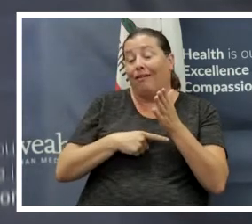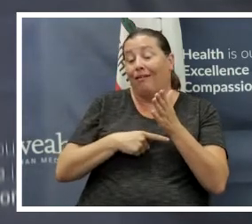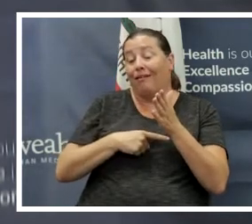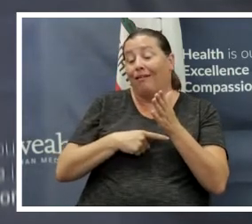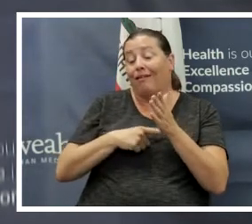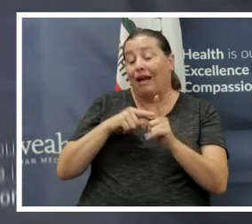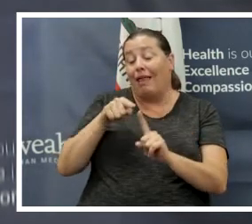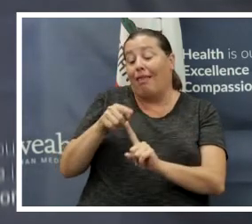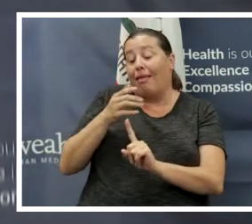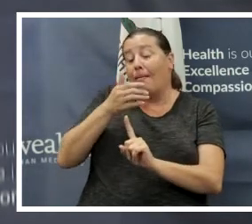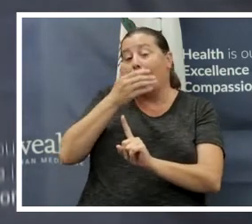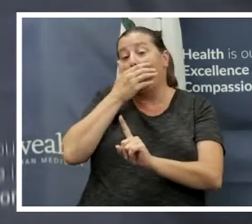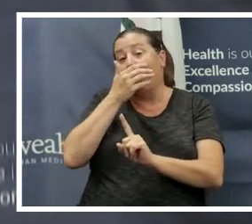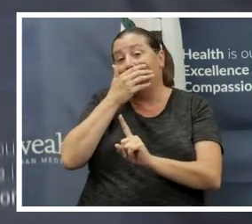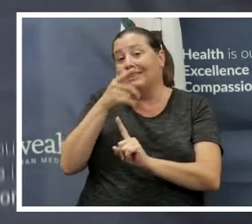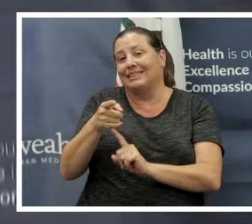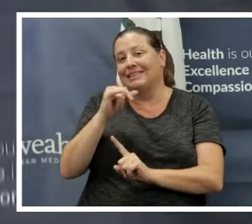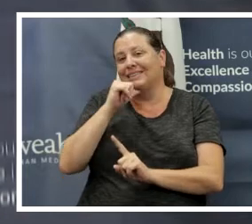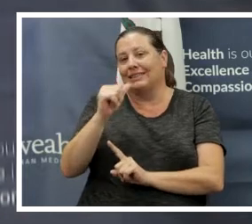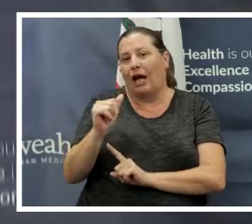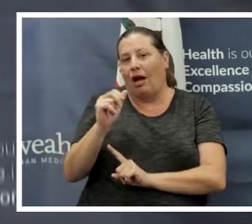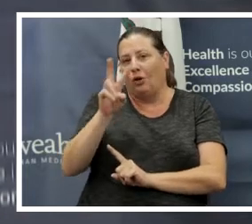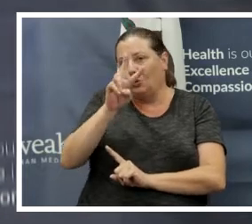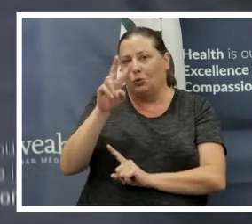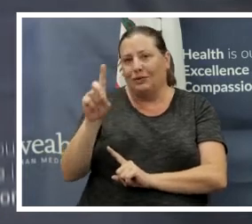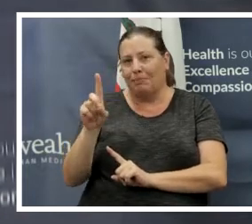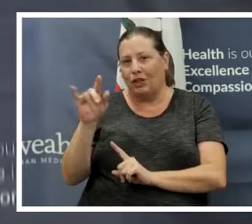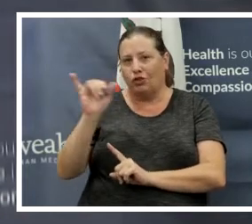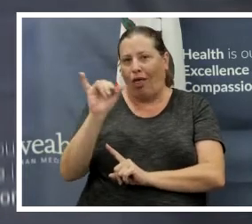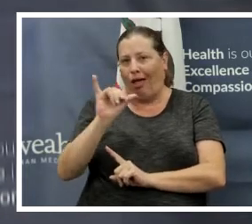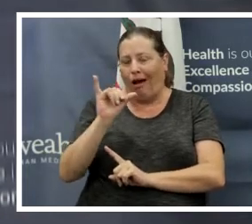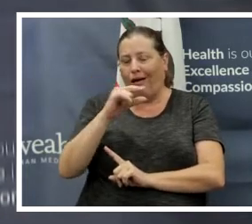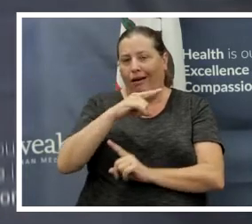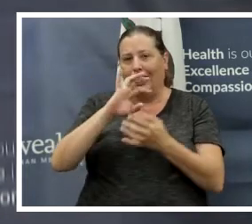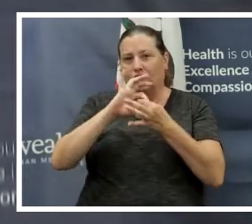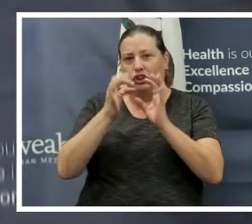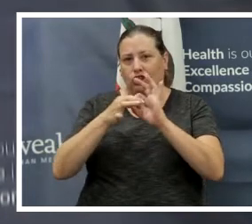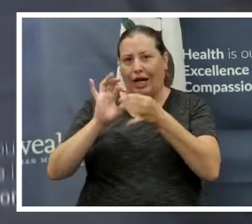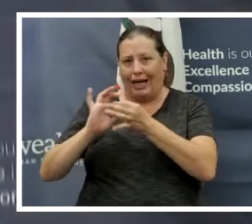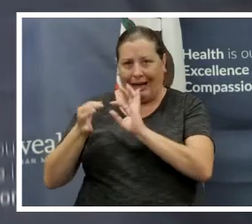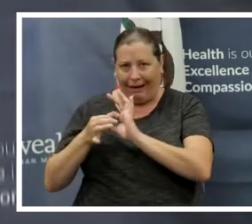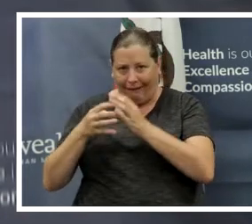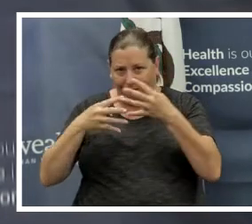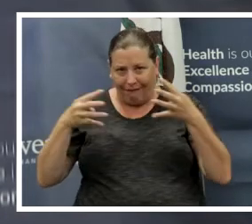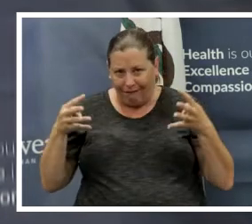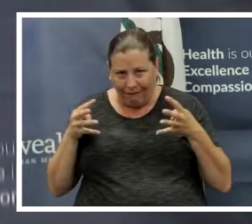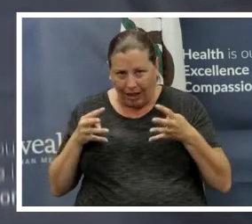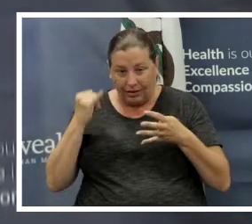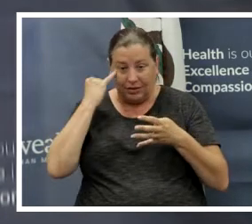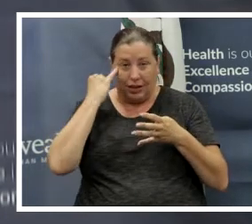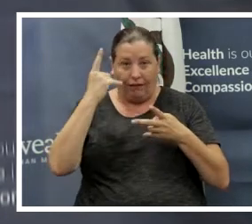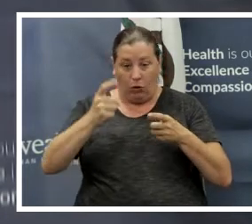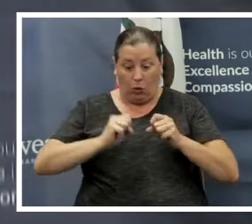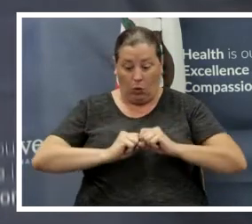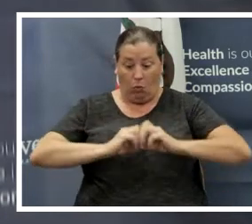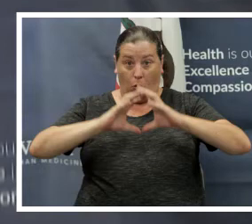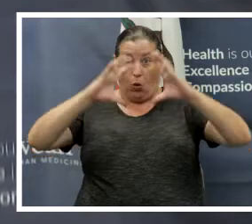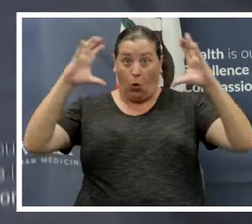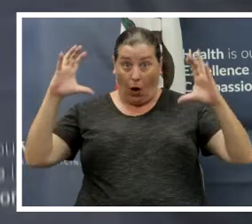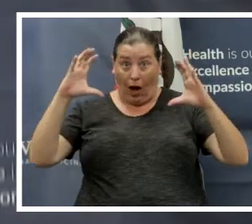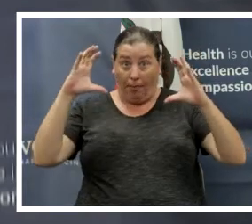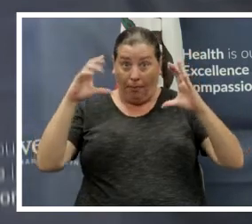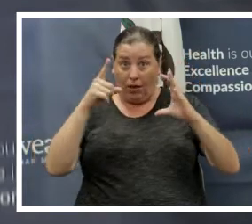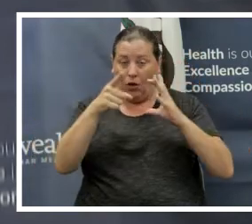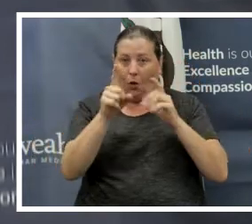the mask is not two-dimensional like a chain link fence is. When you blew up the diameter of it 130,000 times, you also blow up